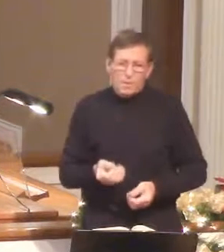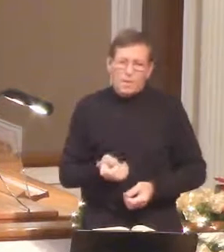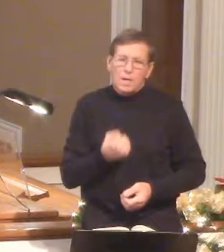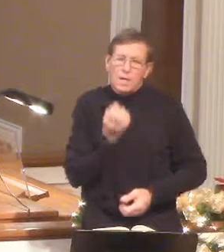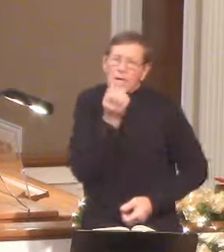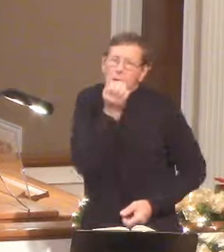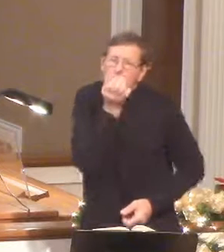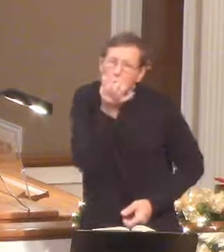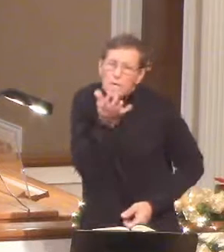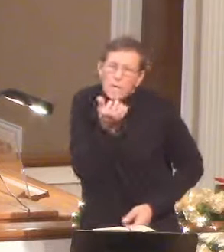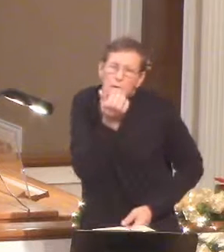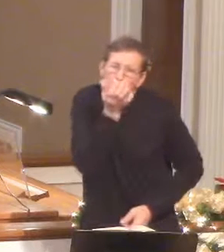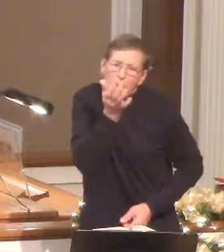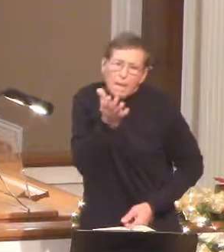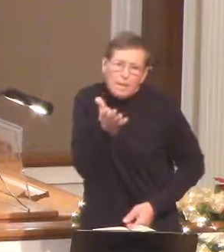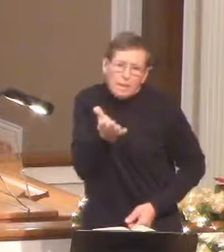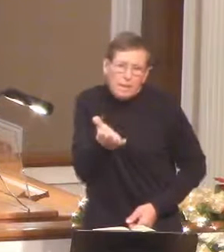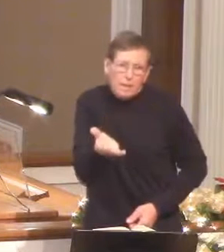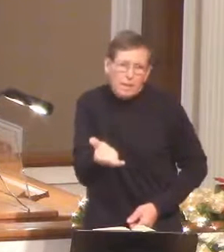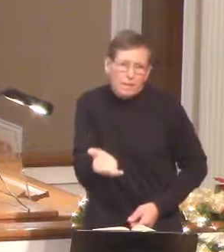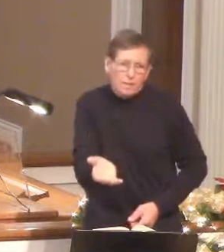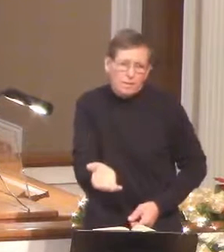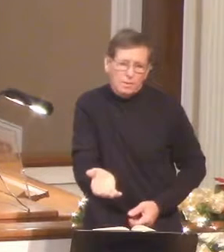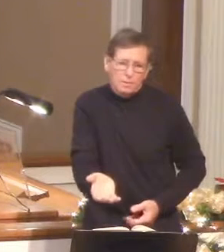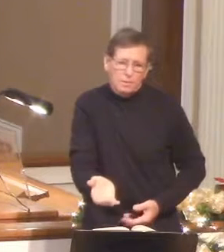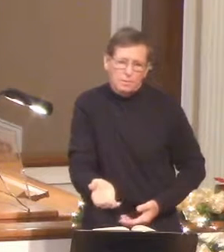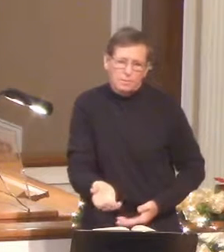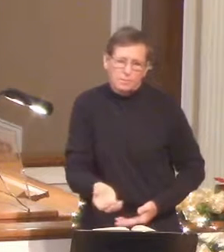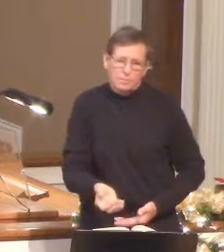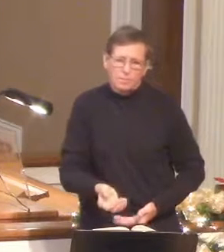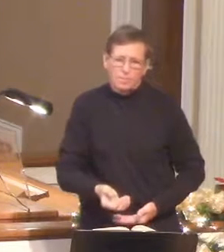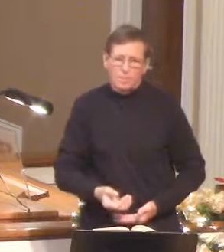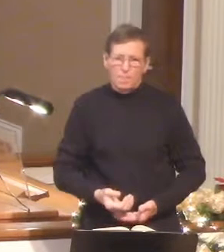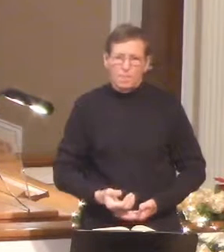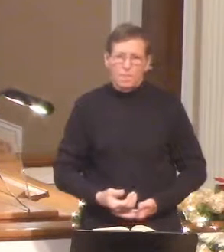asleep on the hay.